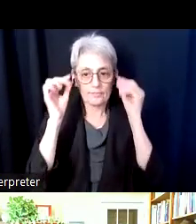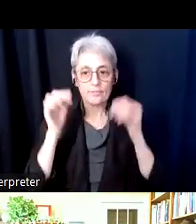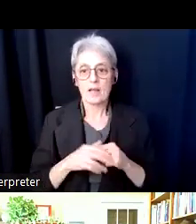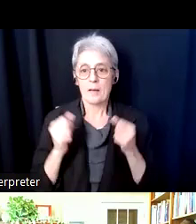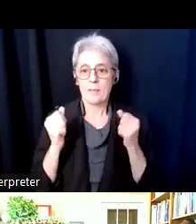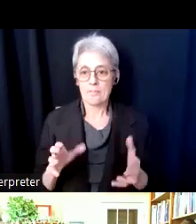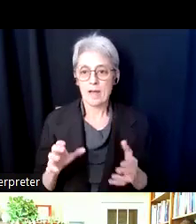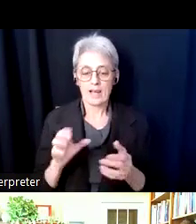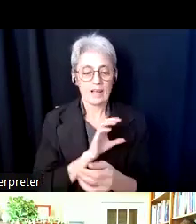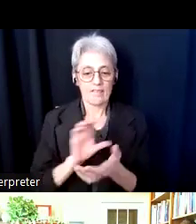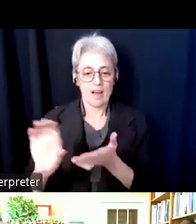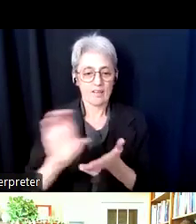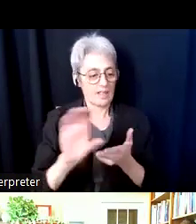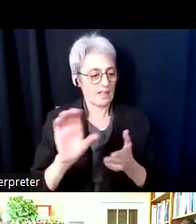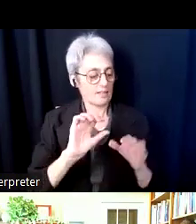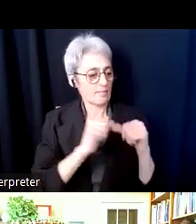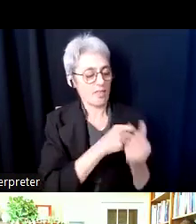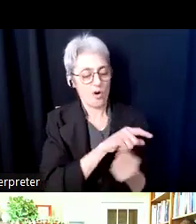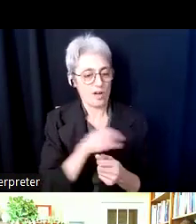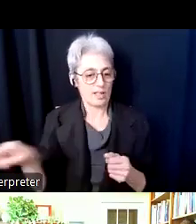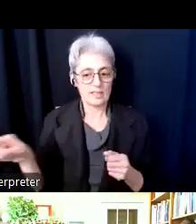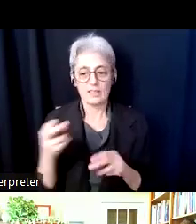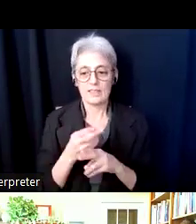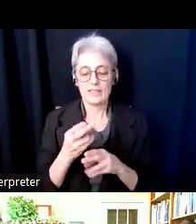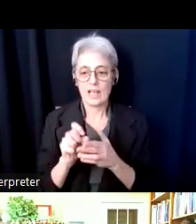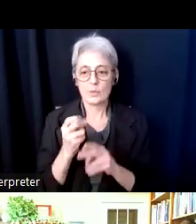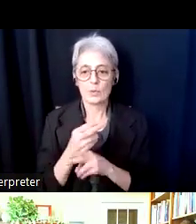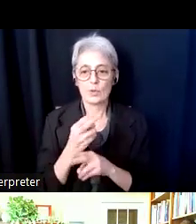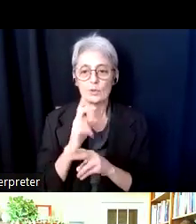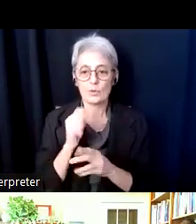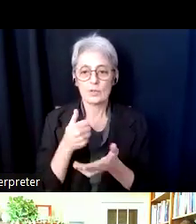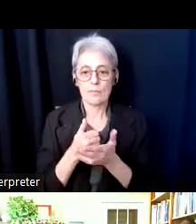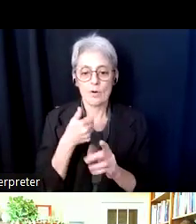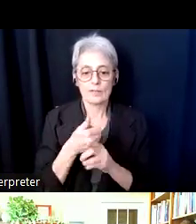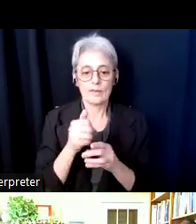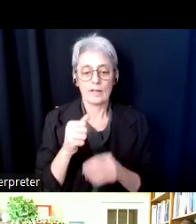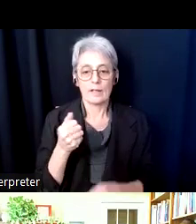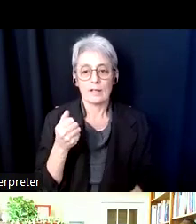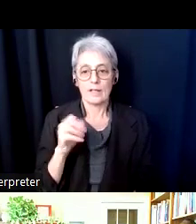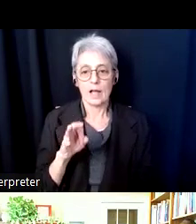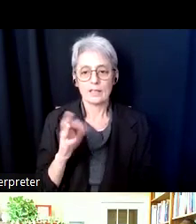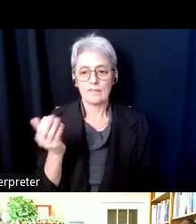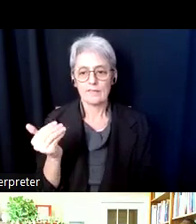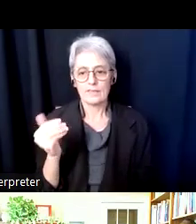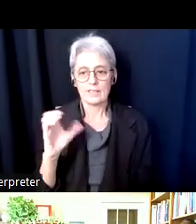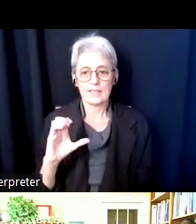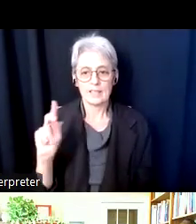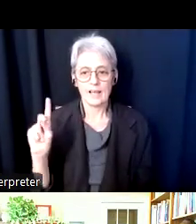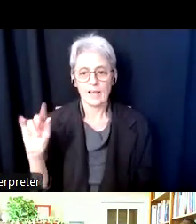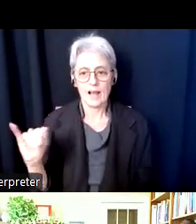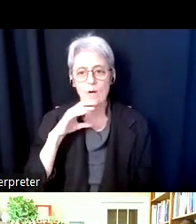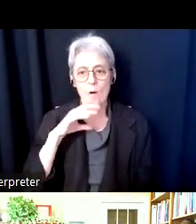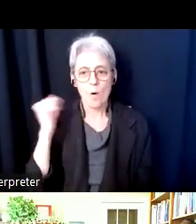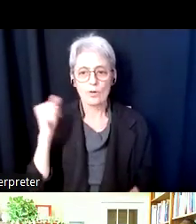use to support self-direction, including 1915C, K, I, the Older Americans Act,